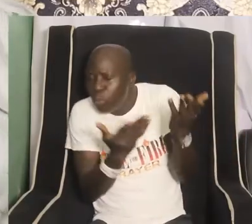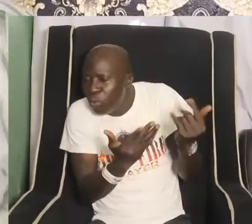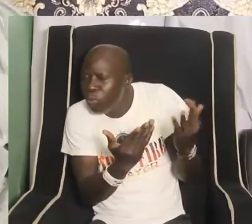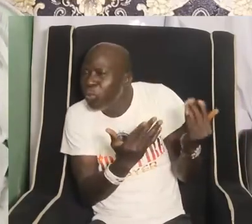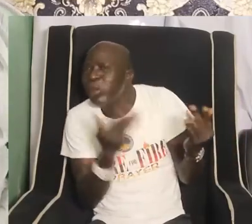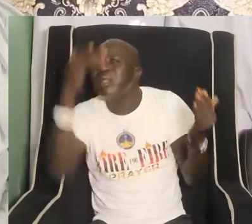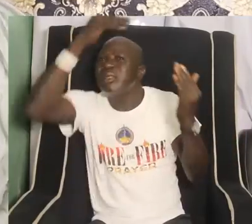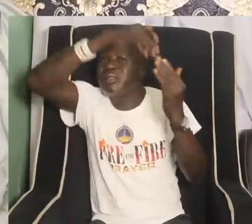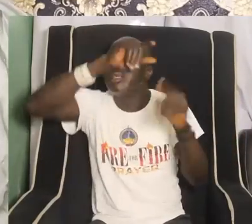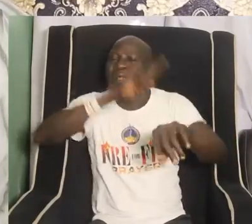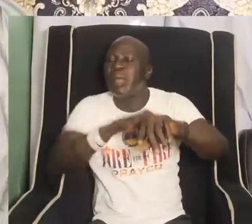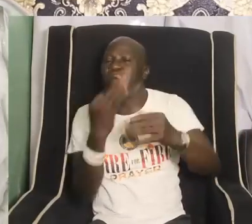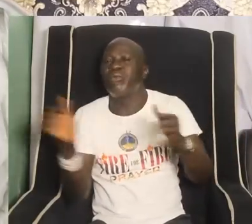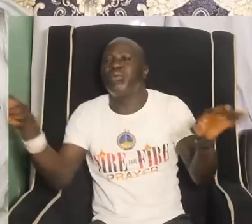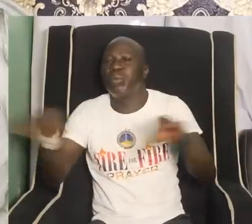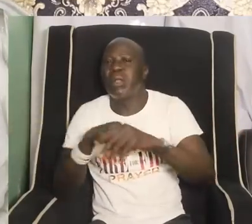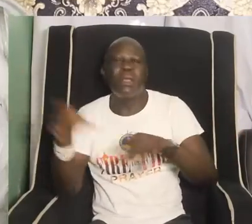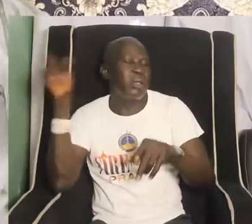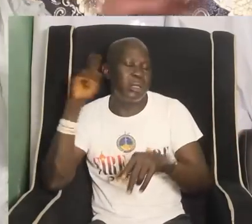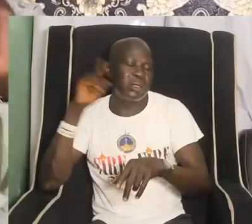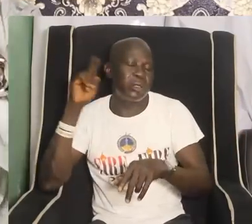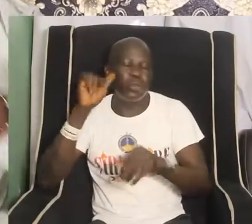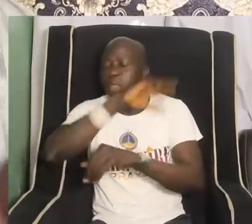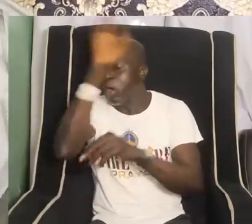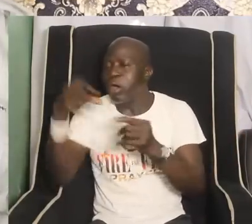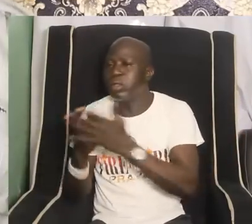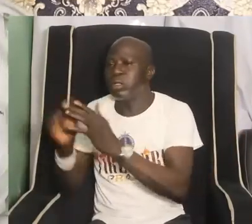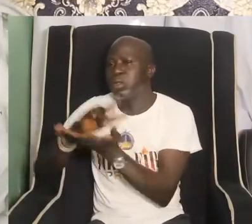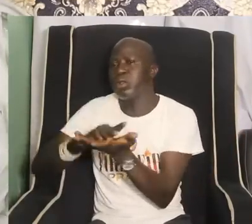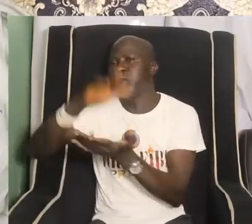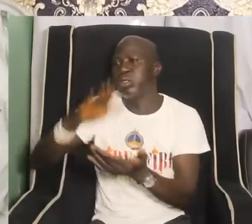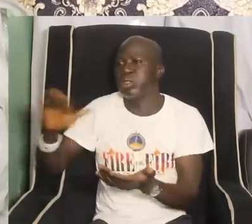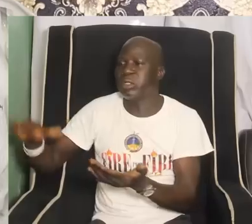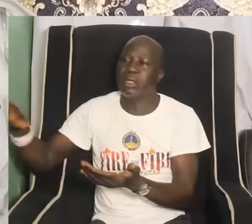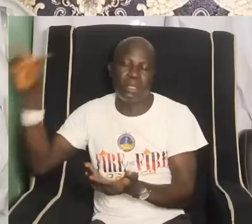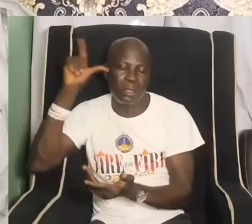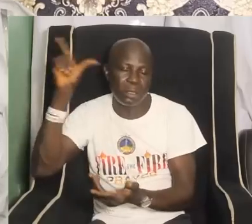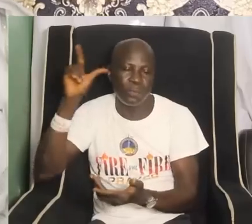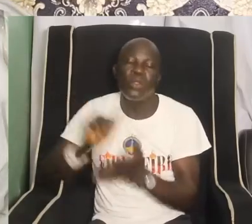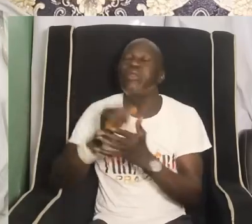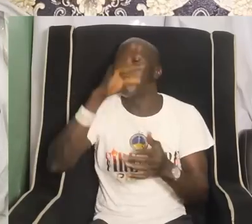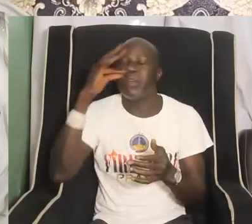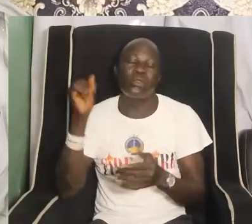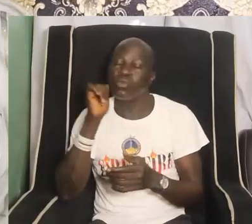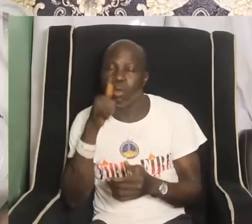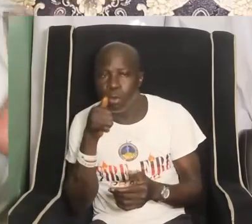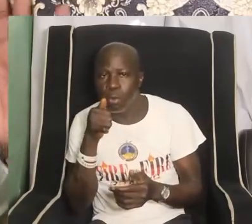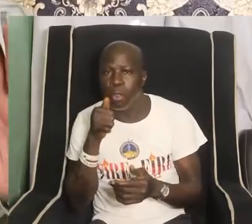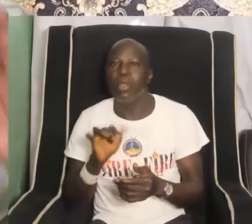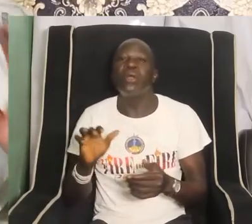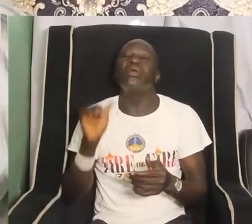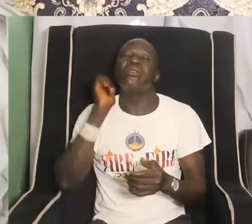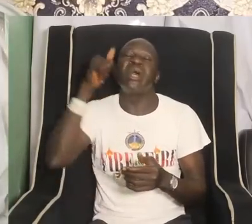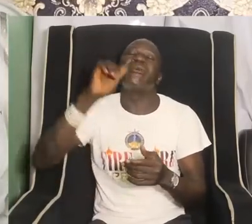ìgbéyàwó. Next way at the junction of marriage. Ẹ gbọ́ mi sá. This is me. Ẹ̀yin ọmọ ológun tẹ̀ gbọ́. All the glorious children this is me. Ẹ gbẹ àwẹ̀ lọ́la o. You will fast tomorrow. Àwẹ̀